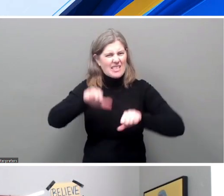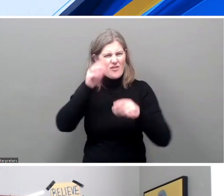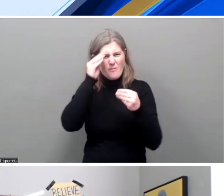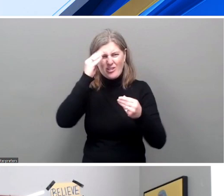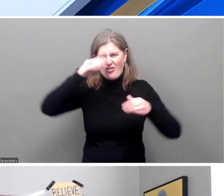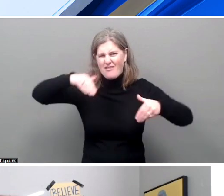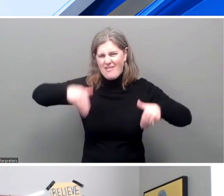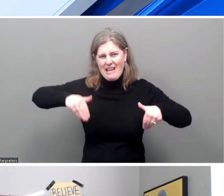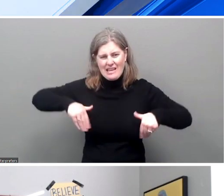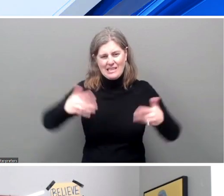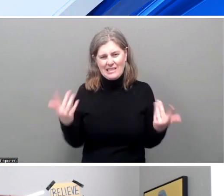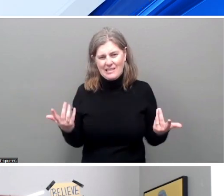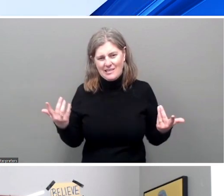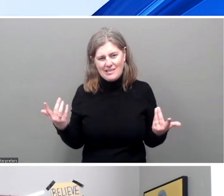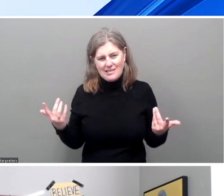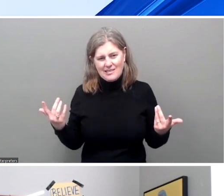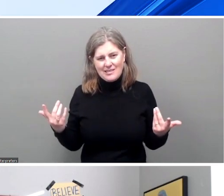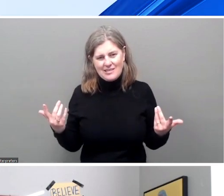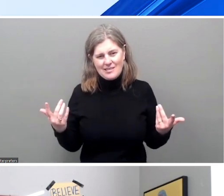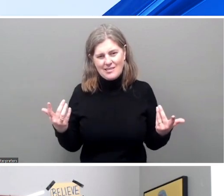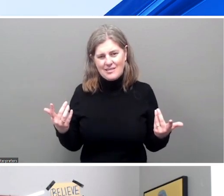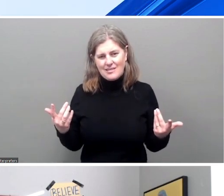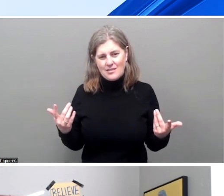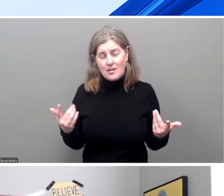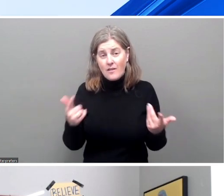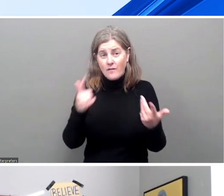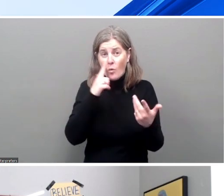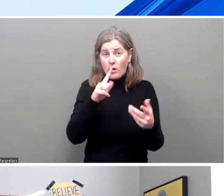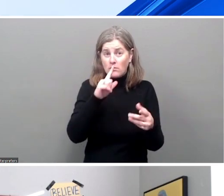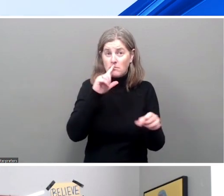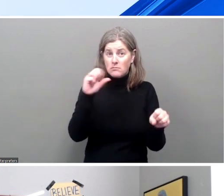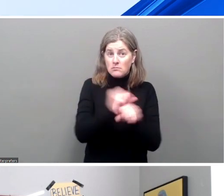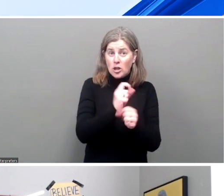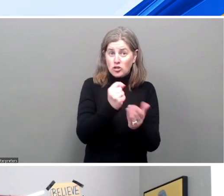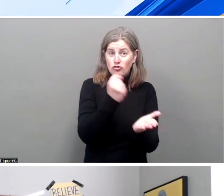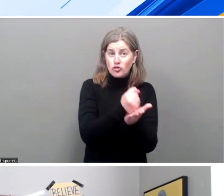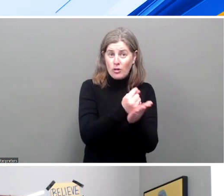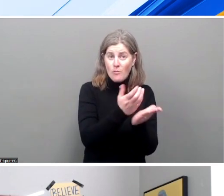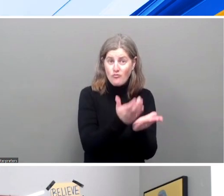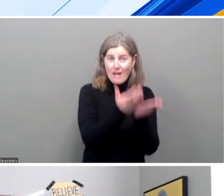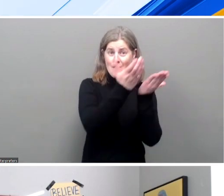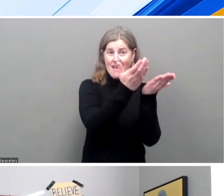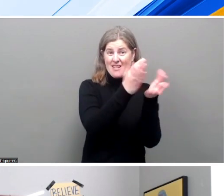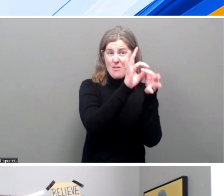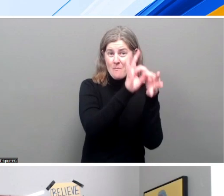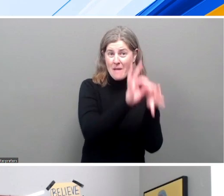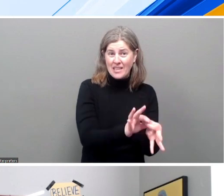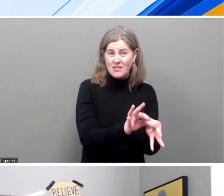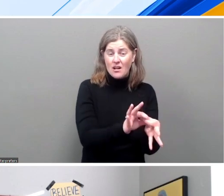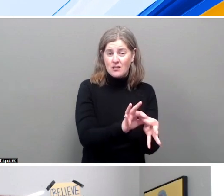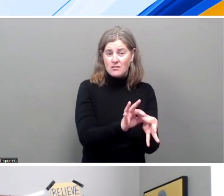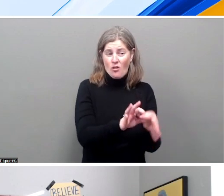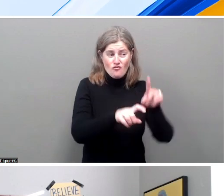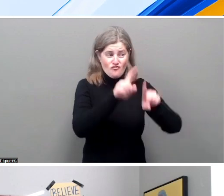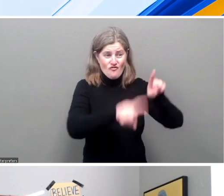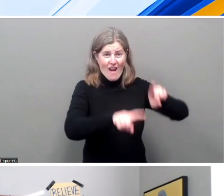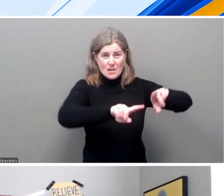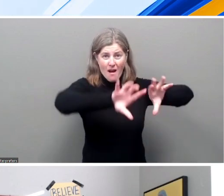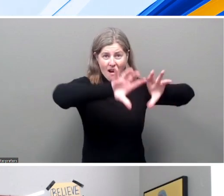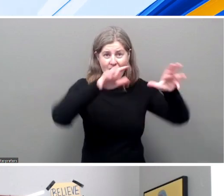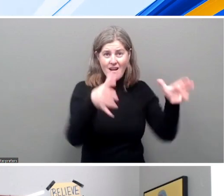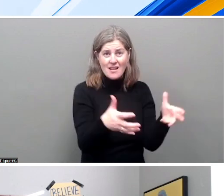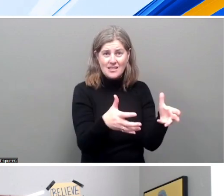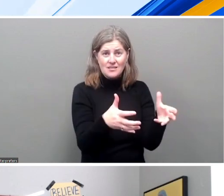Typically we're, to get like a treatment recommendation based on a randomized